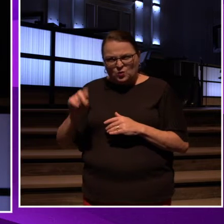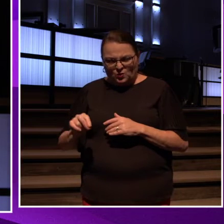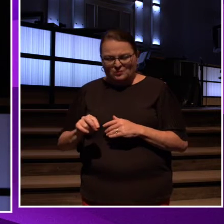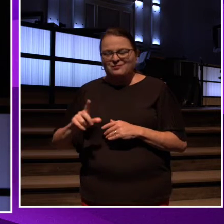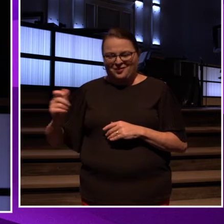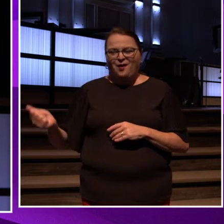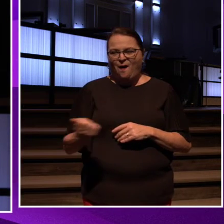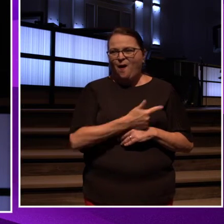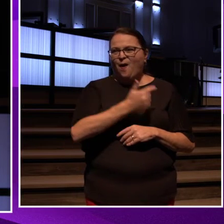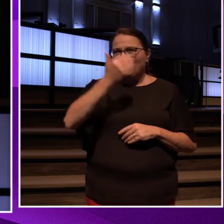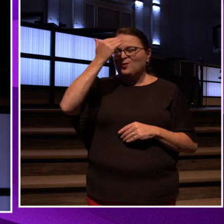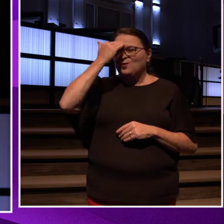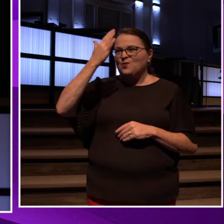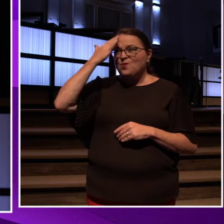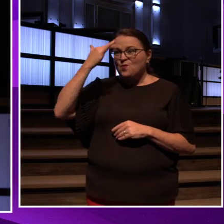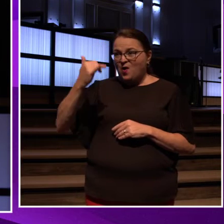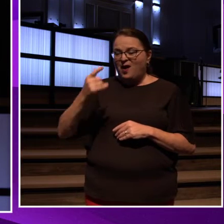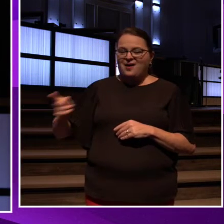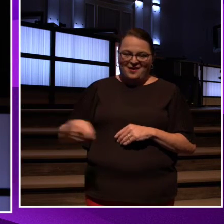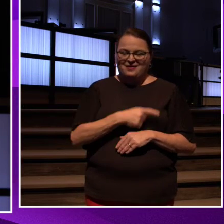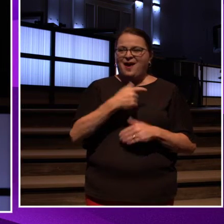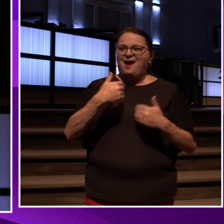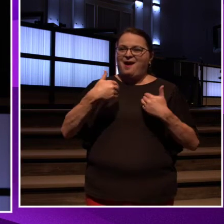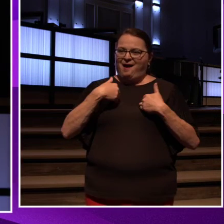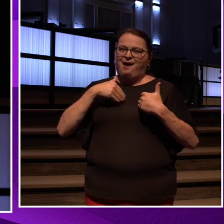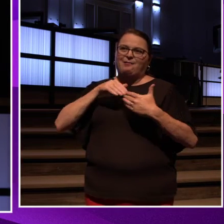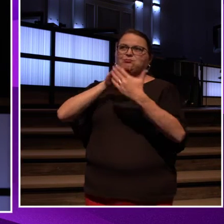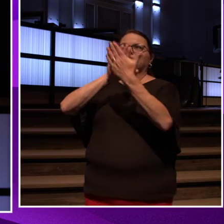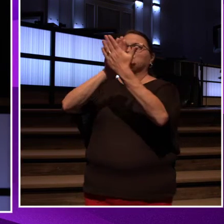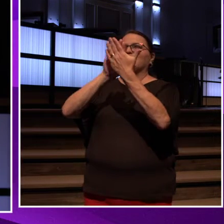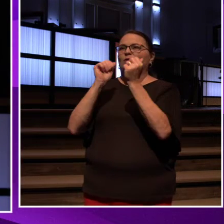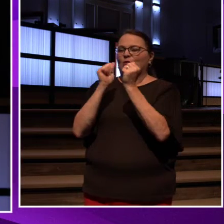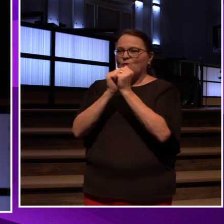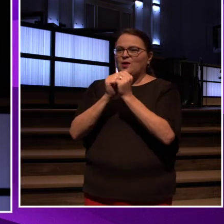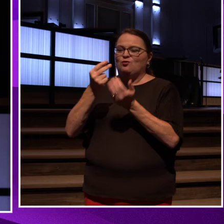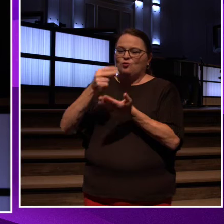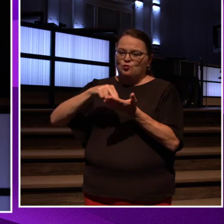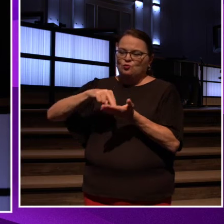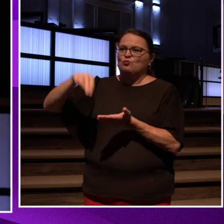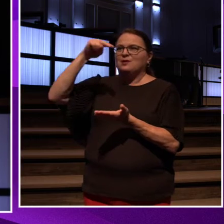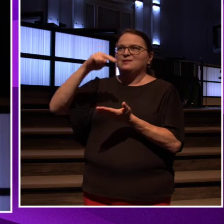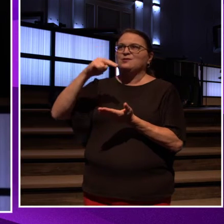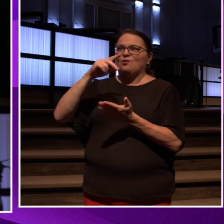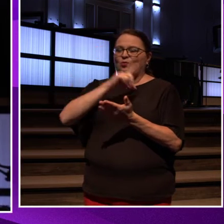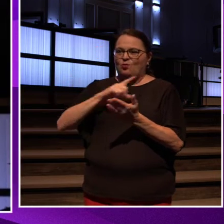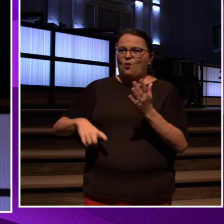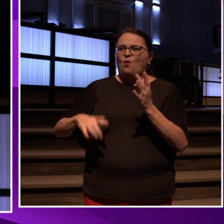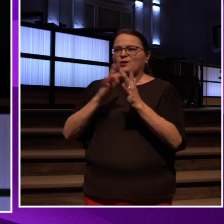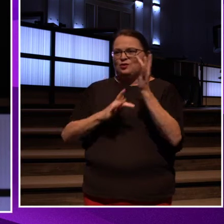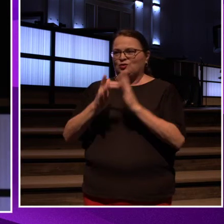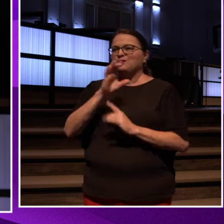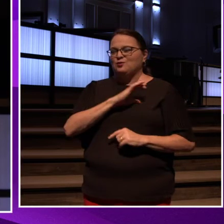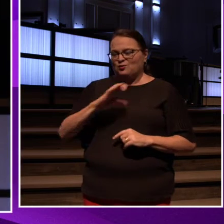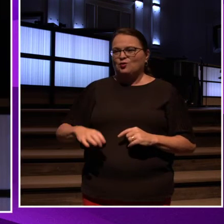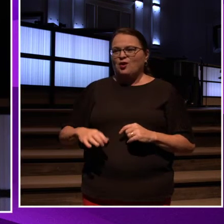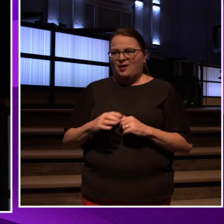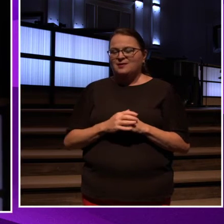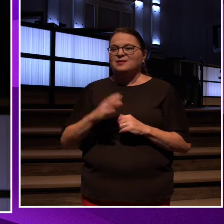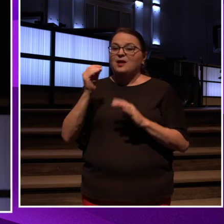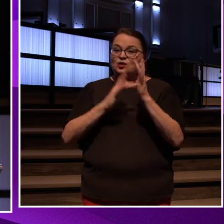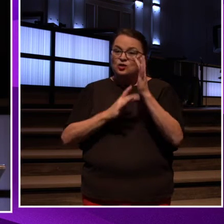what they were doing. Why? Because they had had an encounter with the risen and resurrected Lord Jesus Christ.